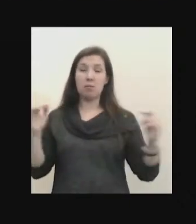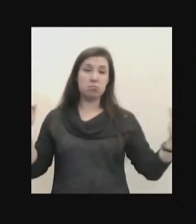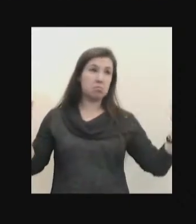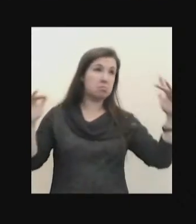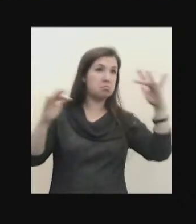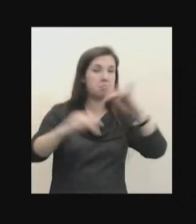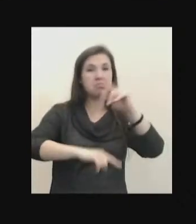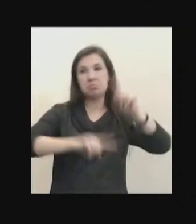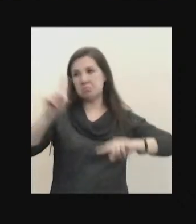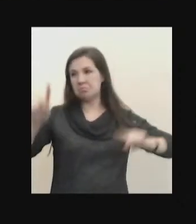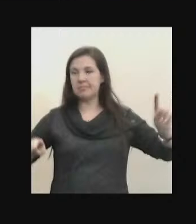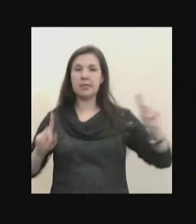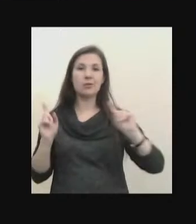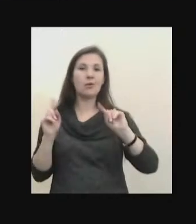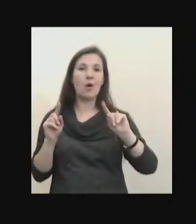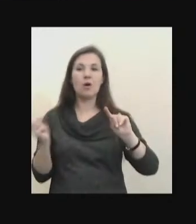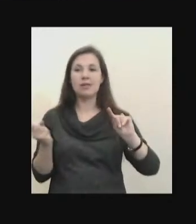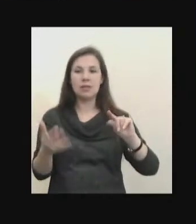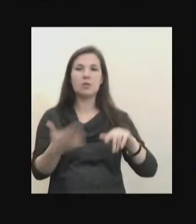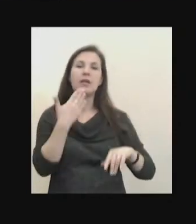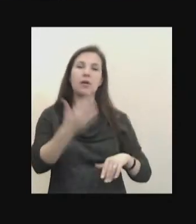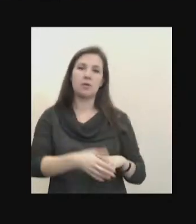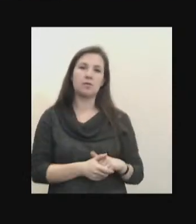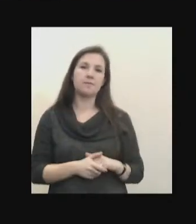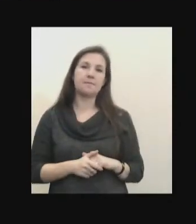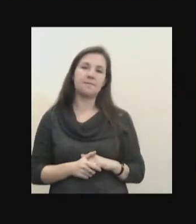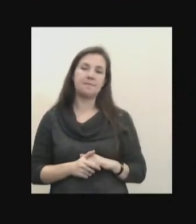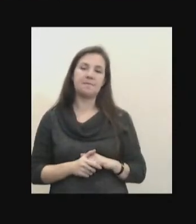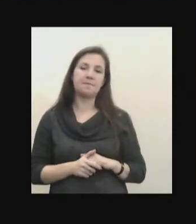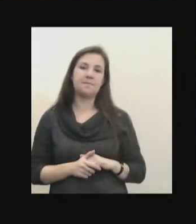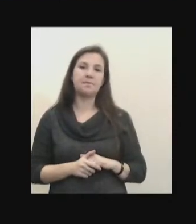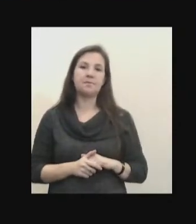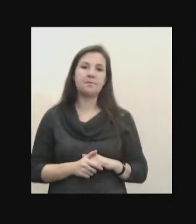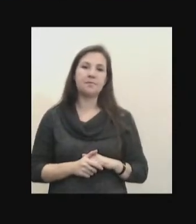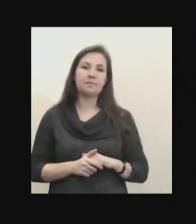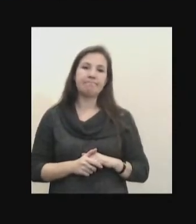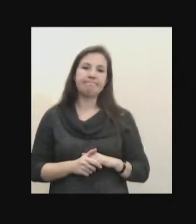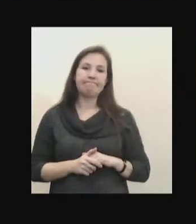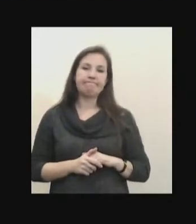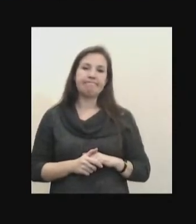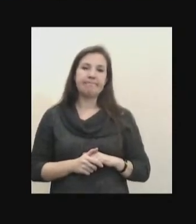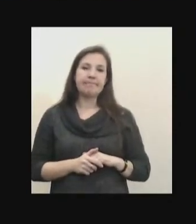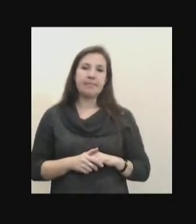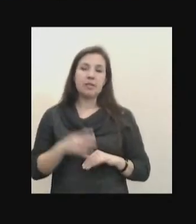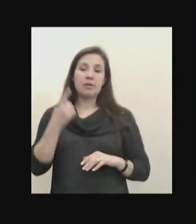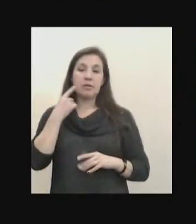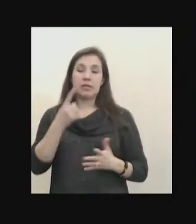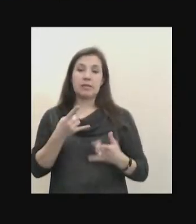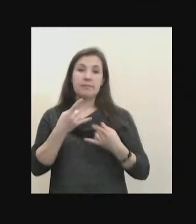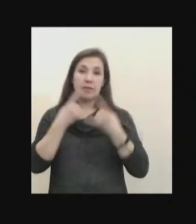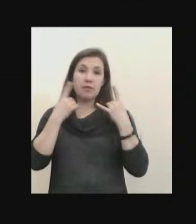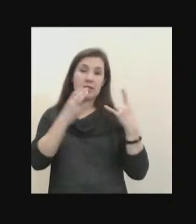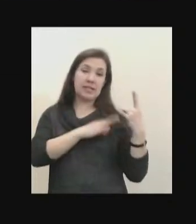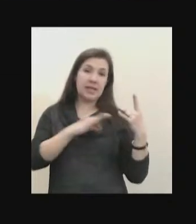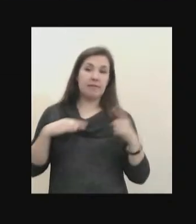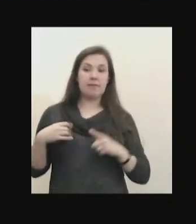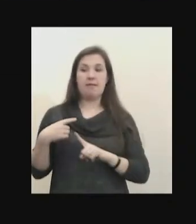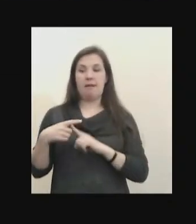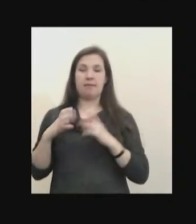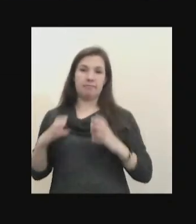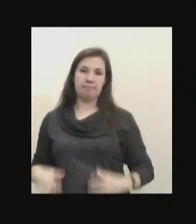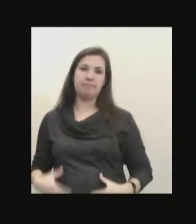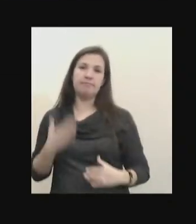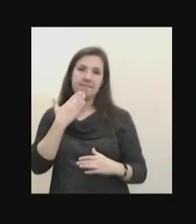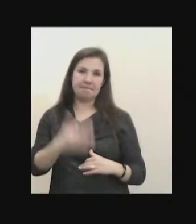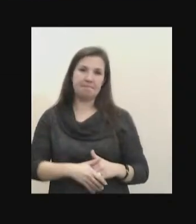their casinos. So thank you to Seneca Gaming for putting in a mask mandate for the staff as well as your patrons. It